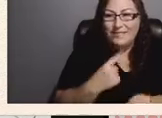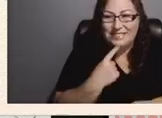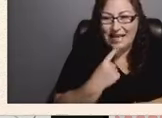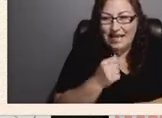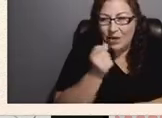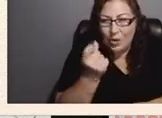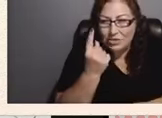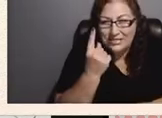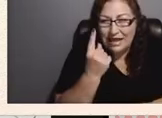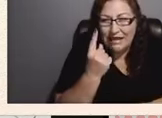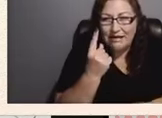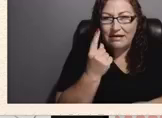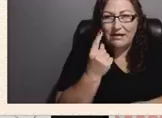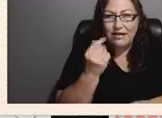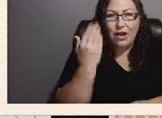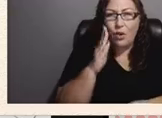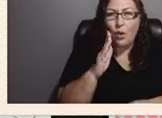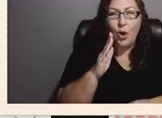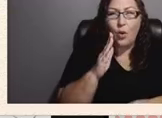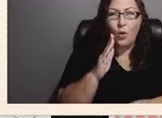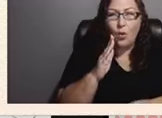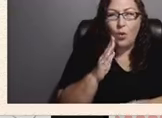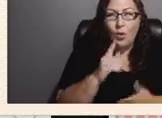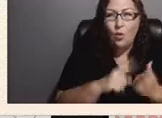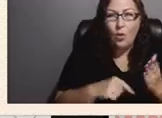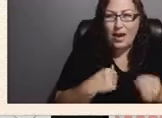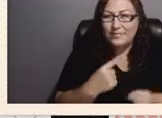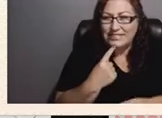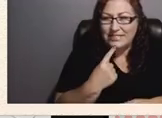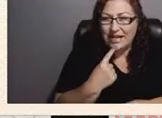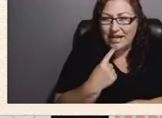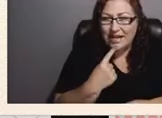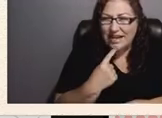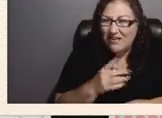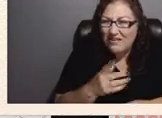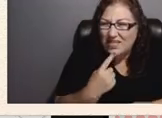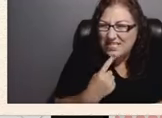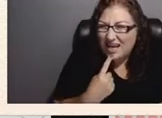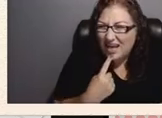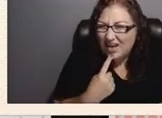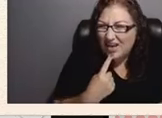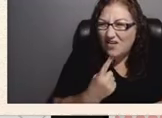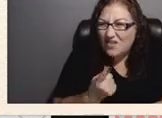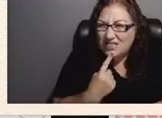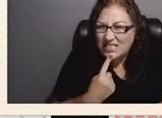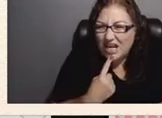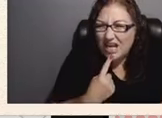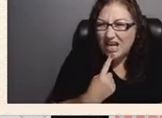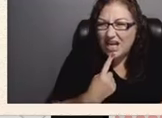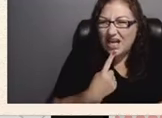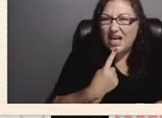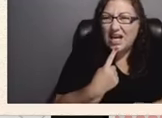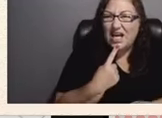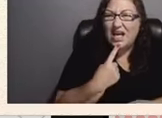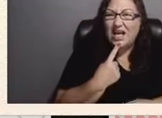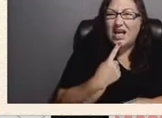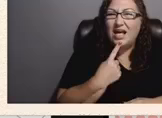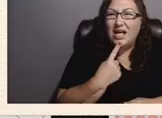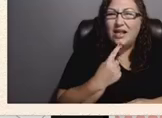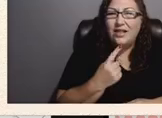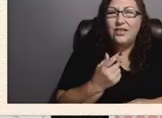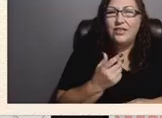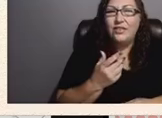know what word I'm saying. They're like, what do you think? They don't want to offend